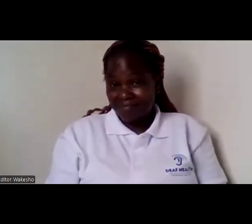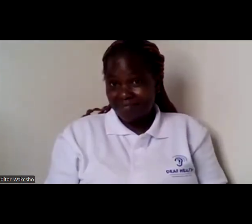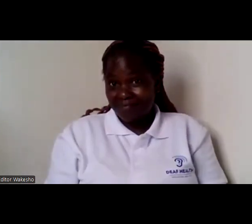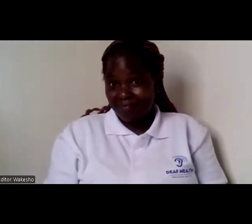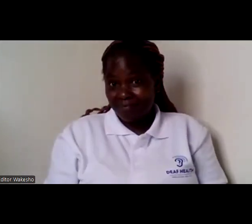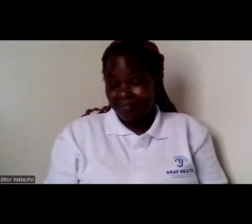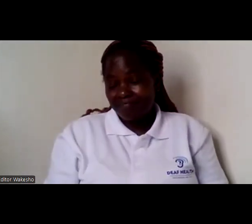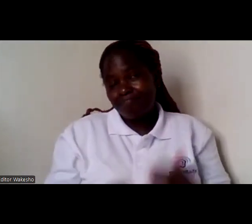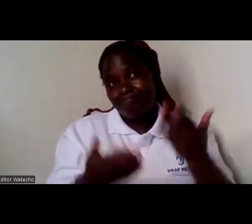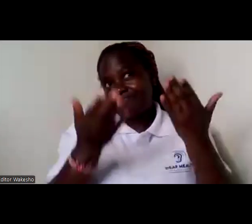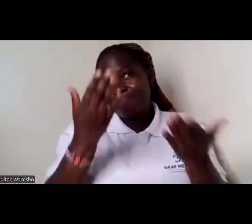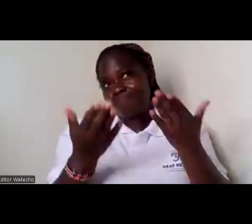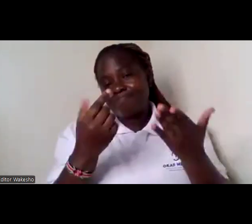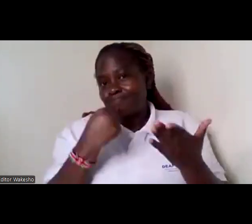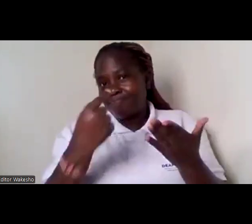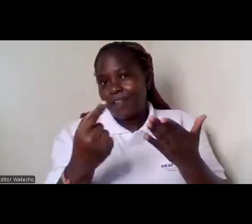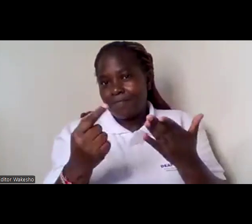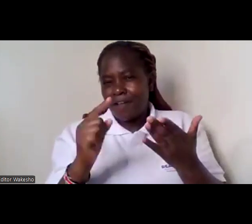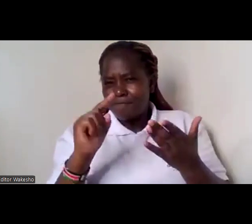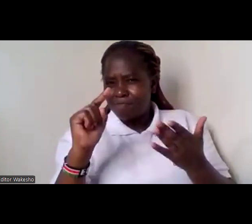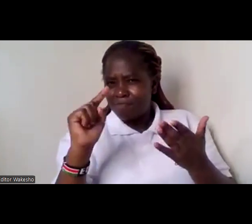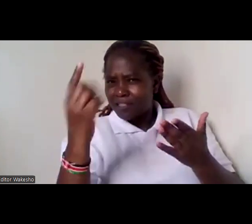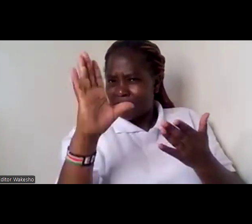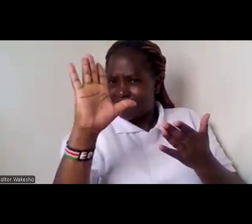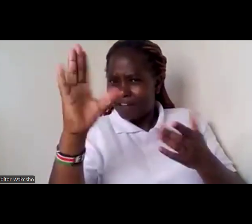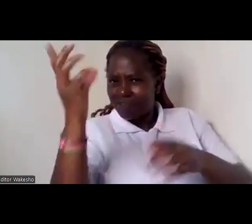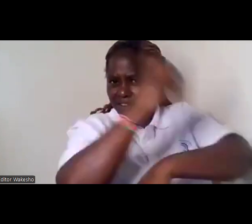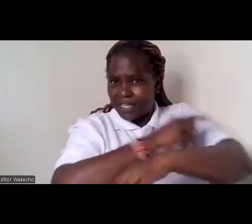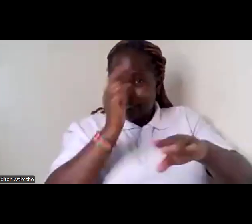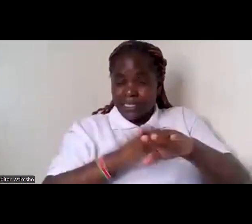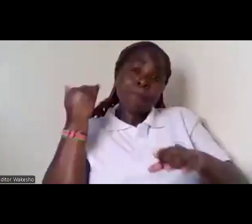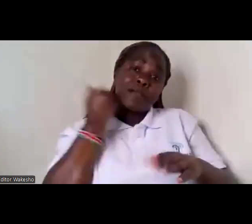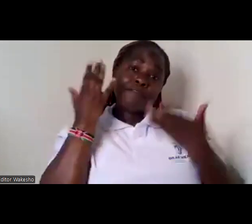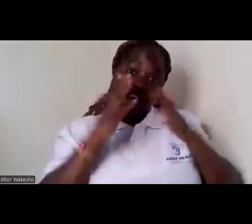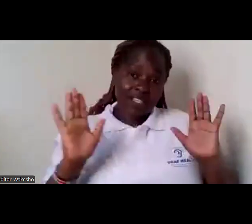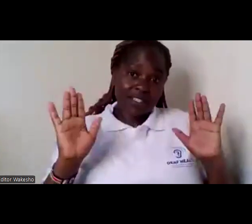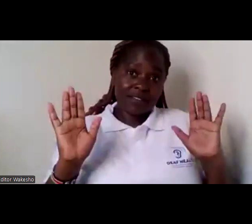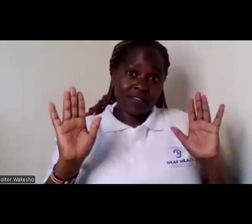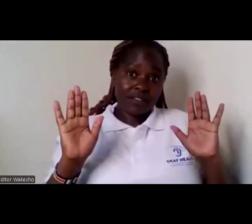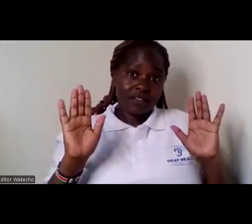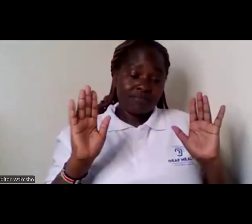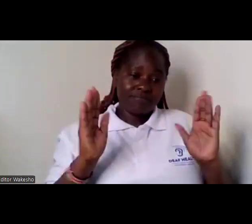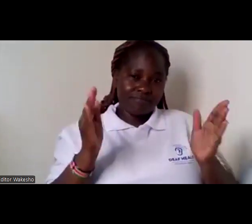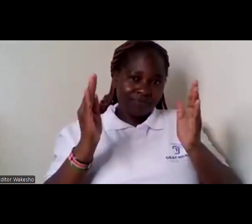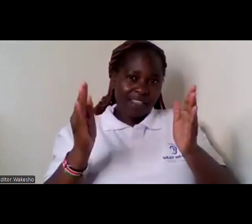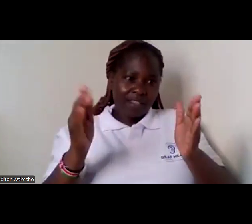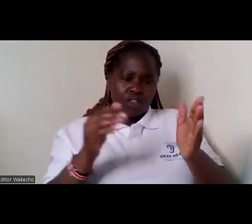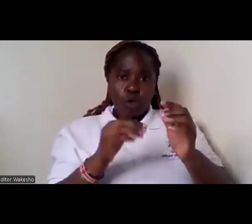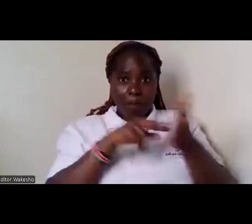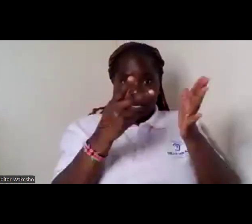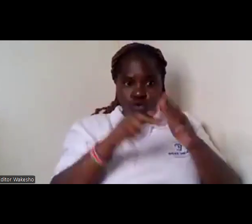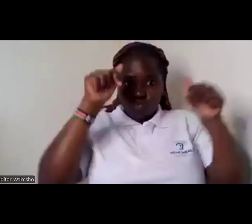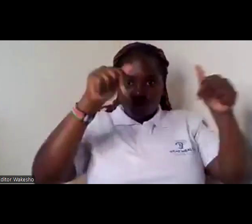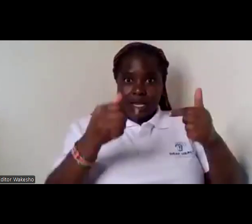it is said that in the first 5 days after your periods, it is very difficult to get pregnant